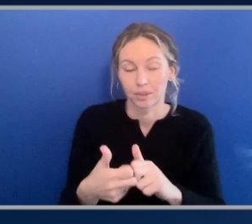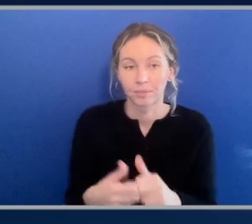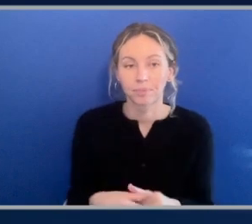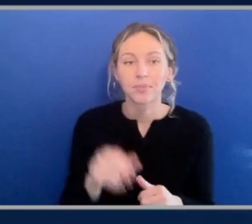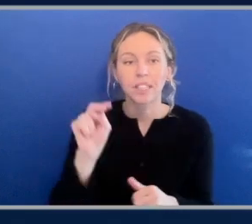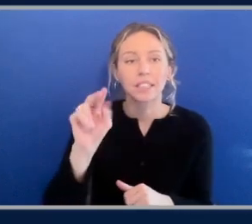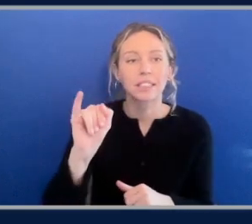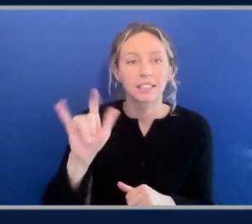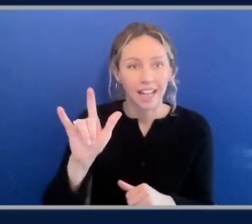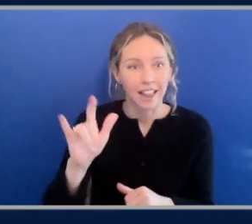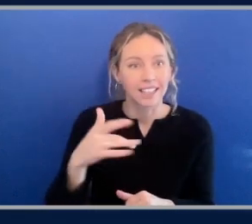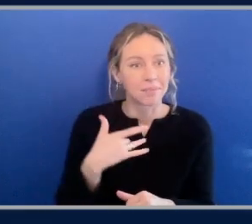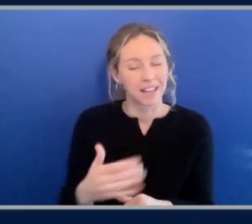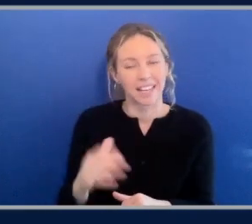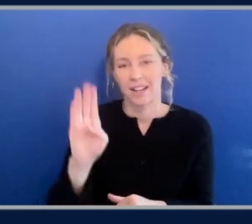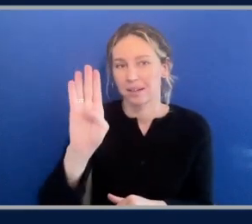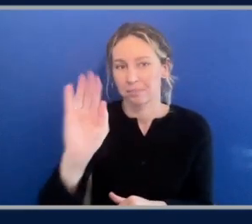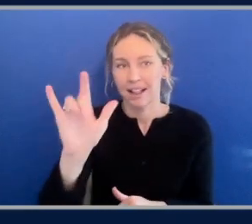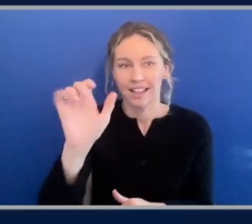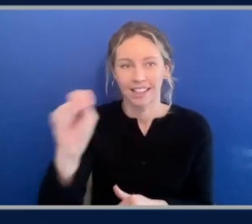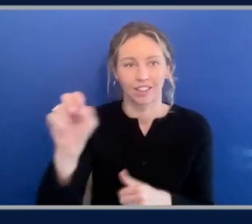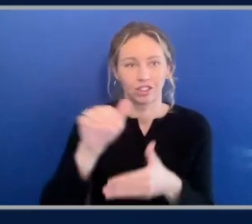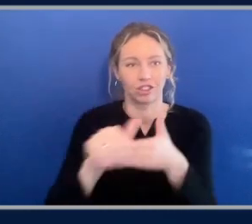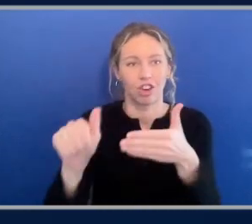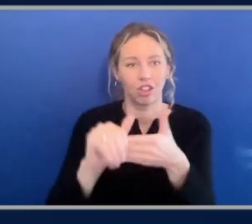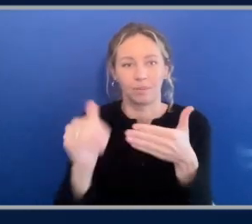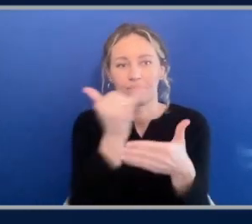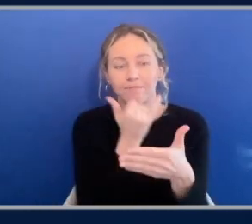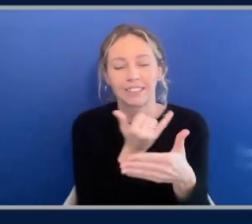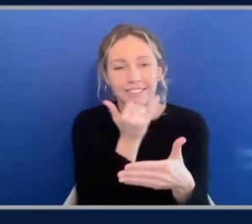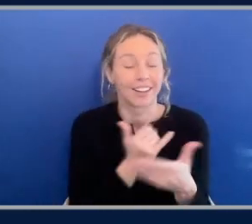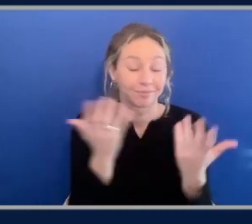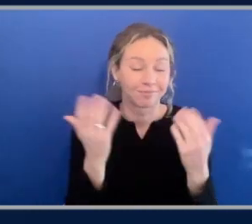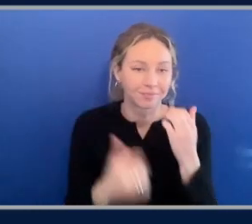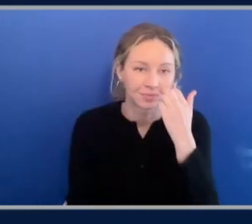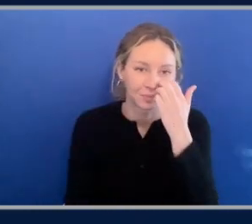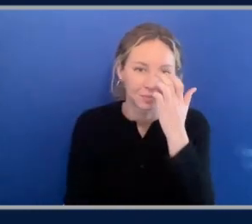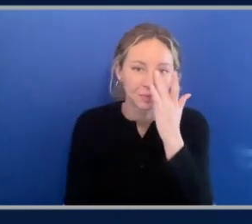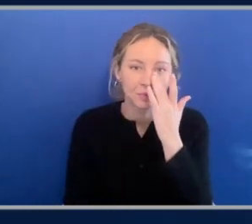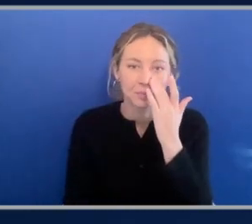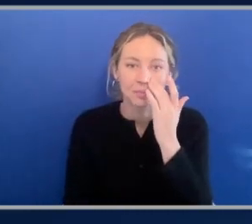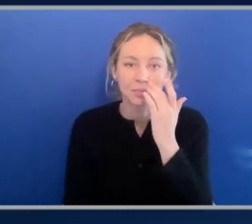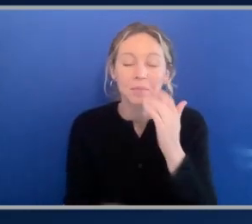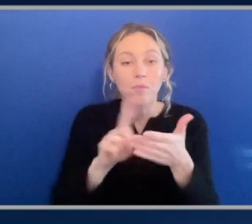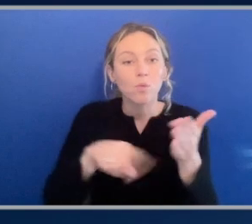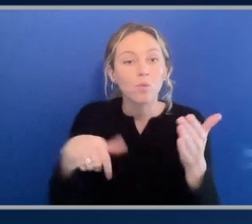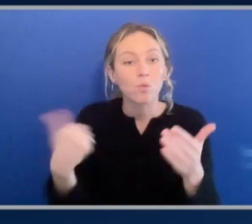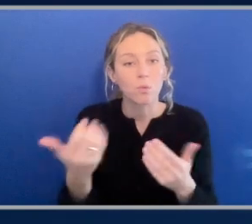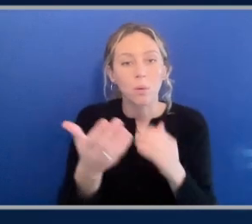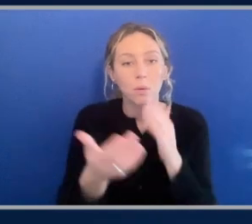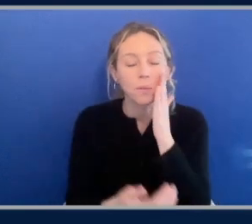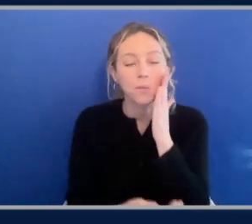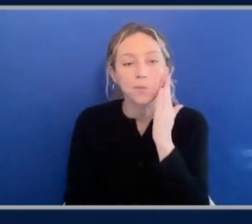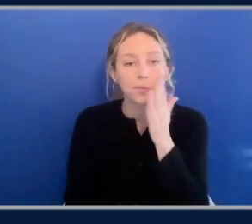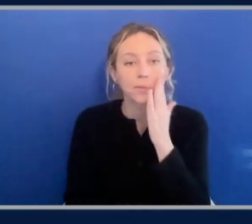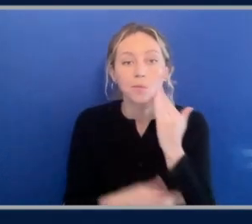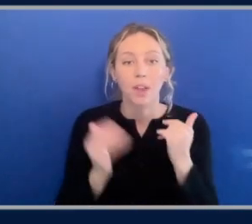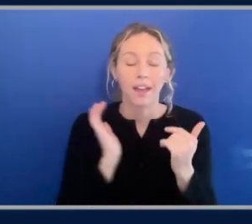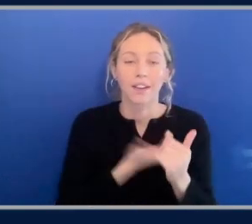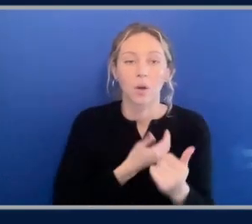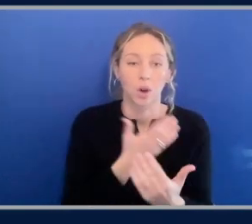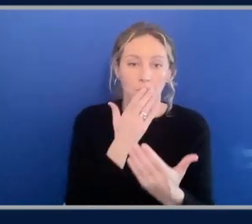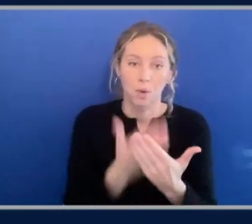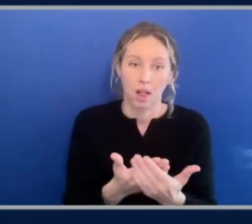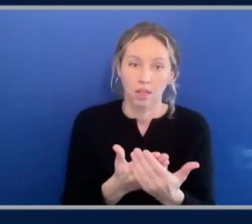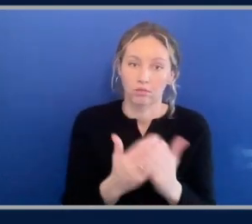mistake. $1 billion mistake. $1 billion mistake. Yeah. Fantastic articles too. Fantastic. Okay. So what else do we have to do next? So we've got our well-formed string. We know it's well-formed,